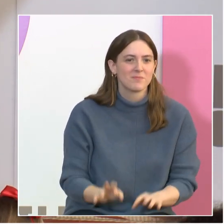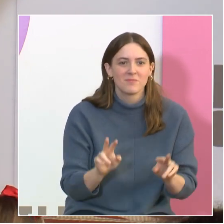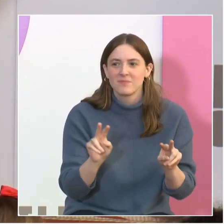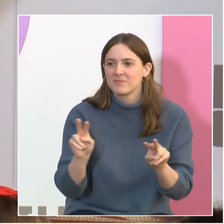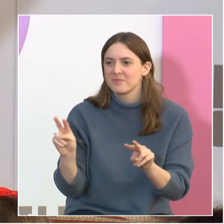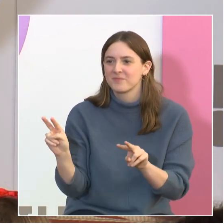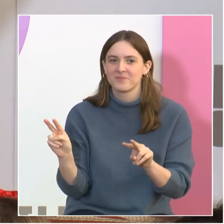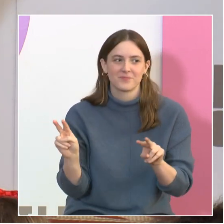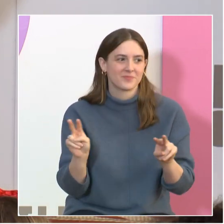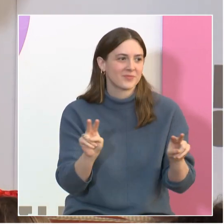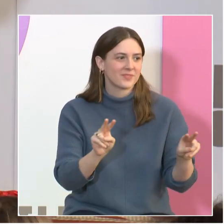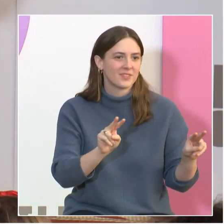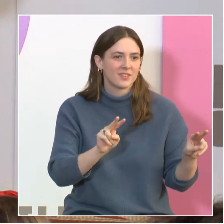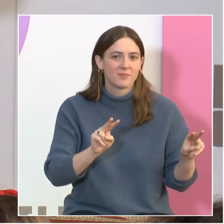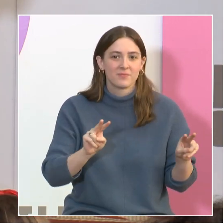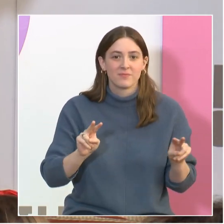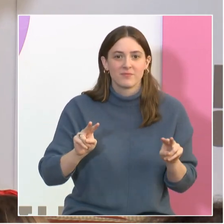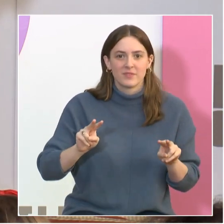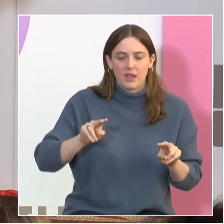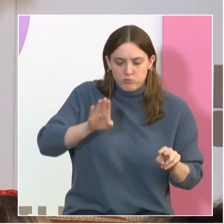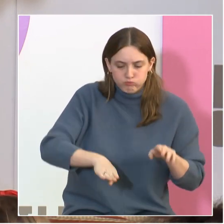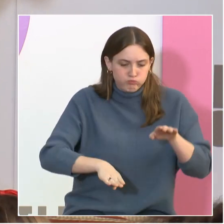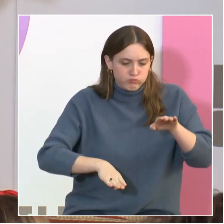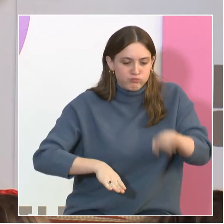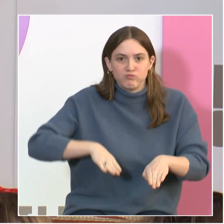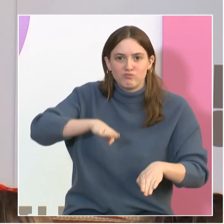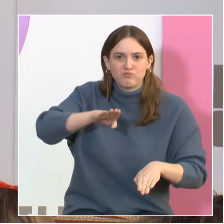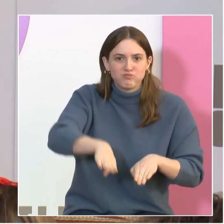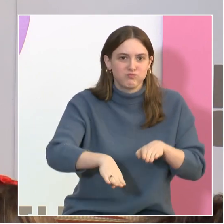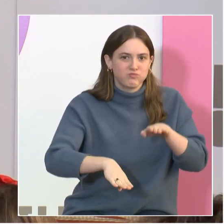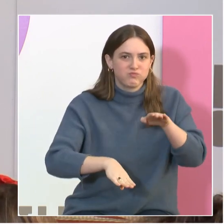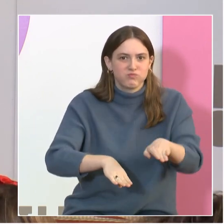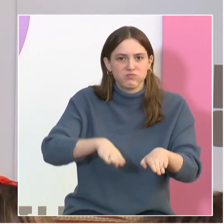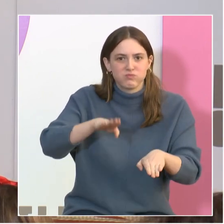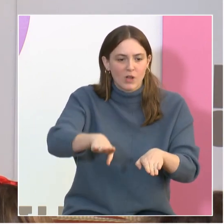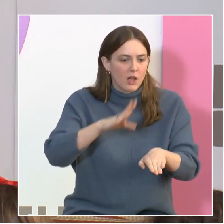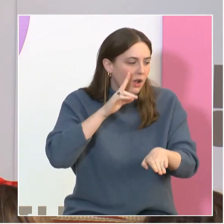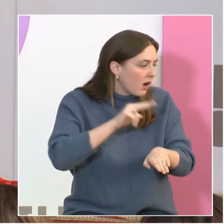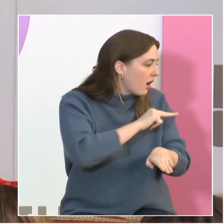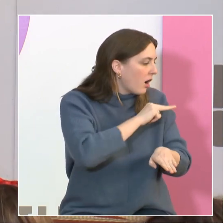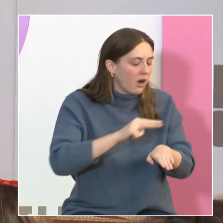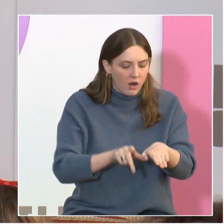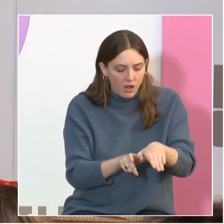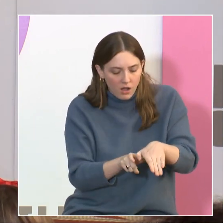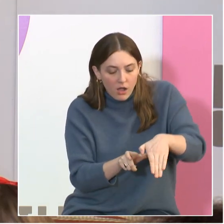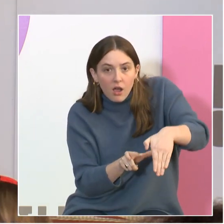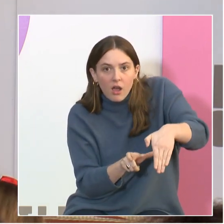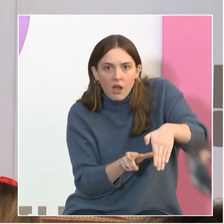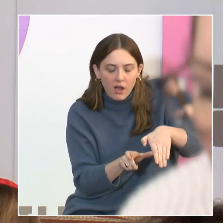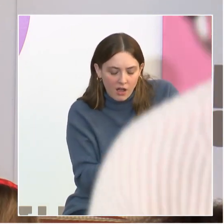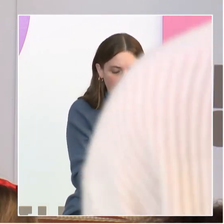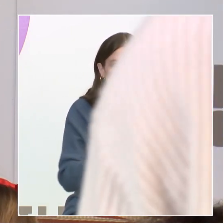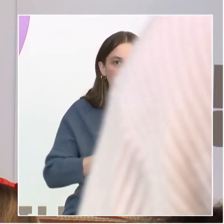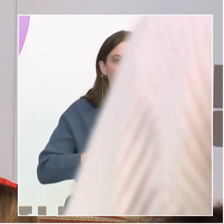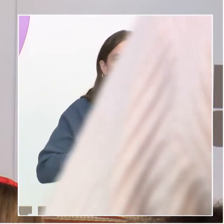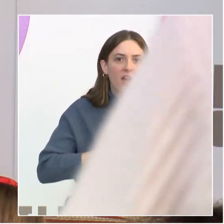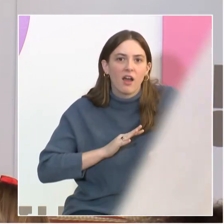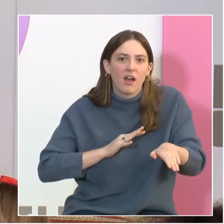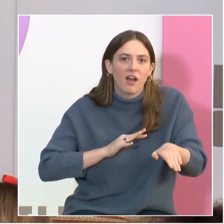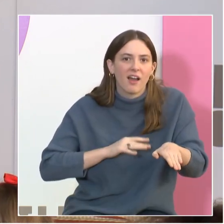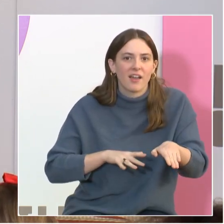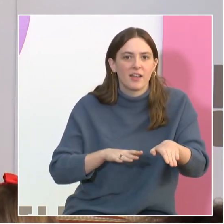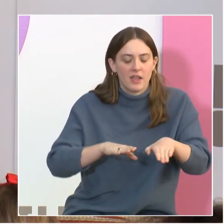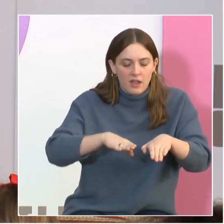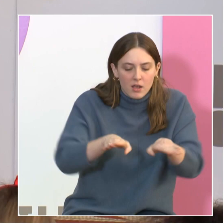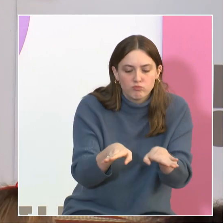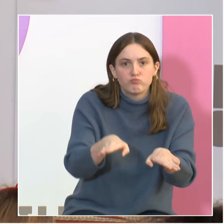Crunch, crunch, crunch, his feet sank into the snow. He walked with his toes pointing out